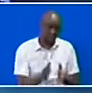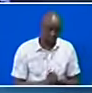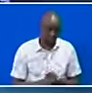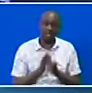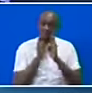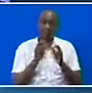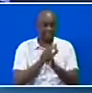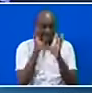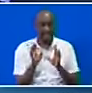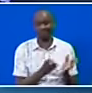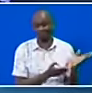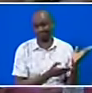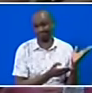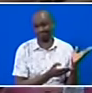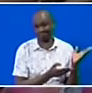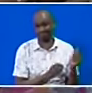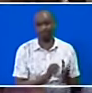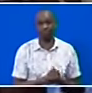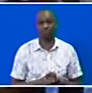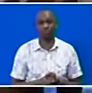Wanyonyi reports.